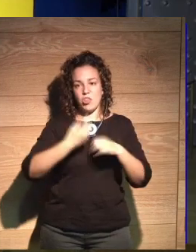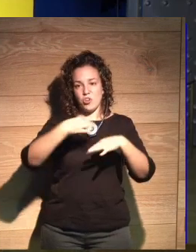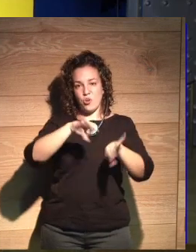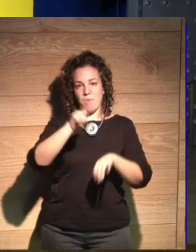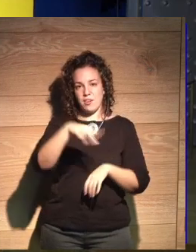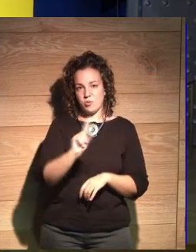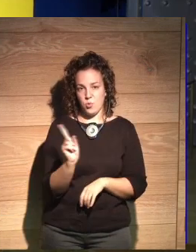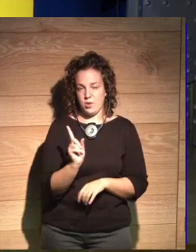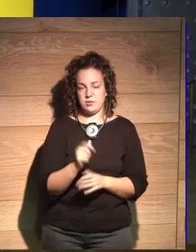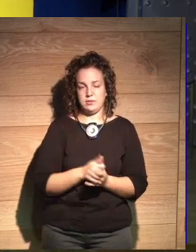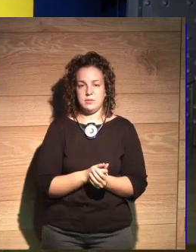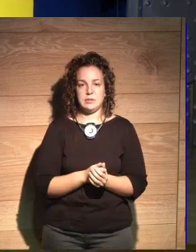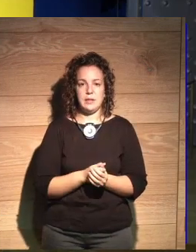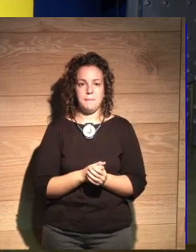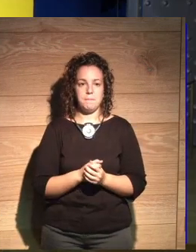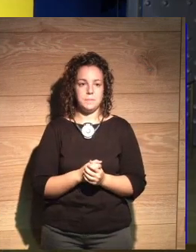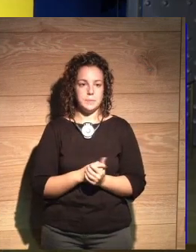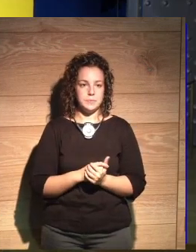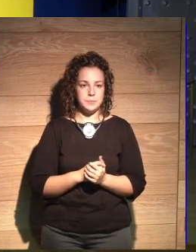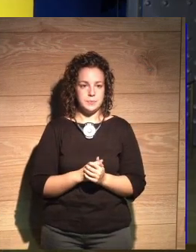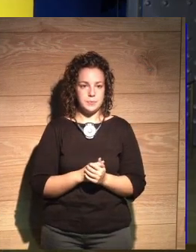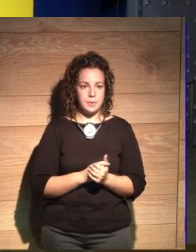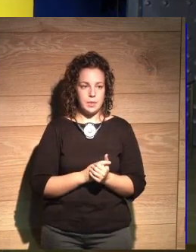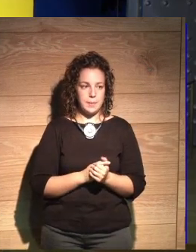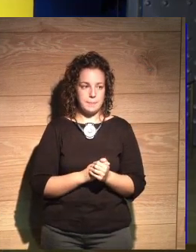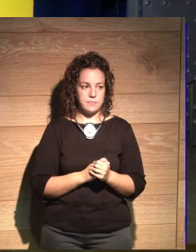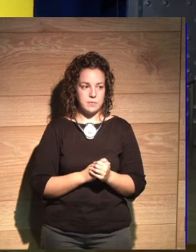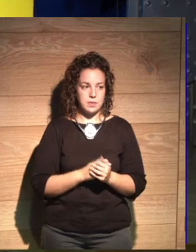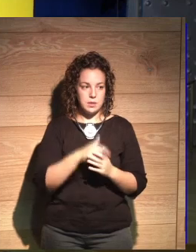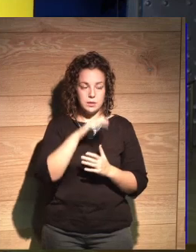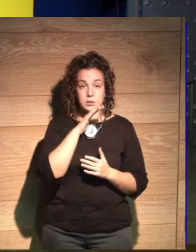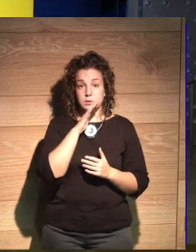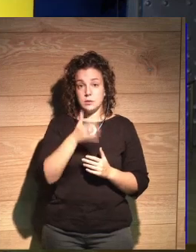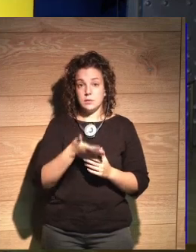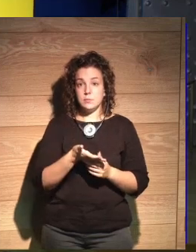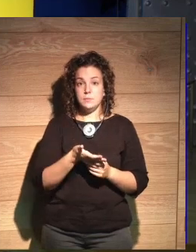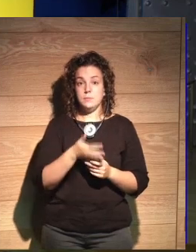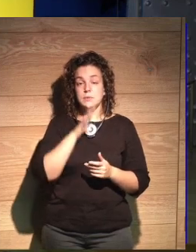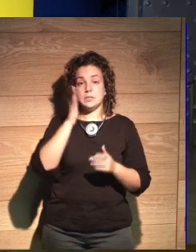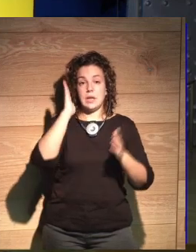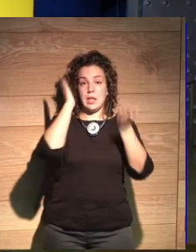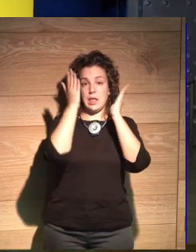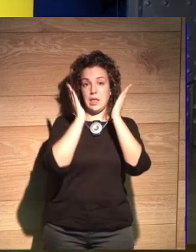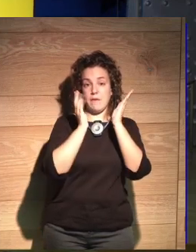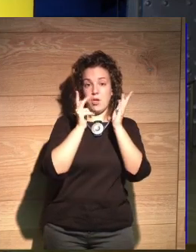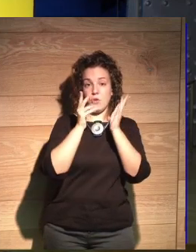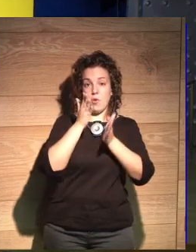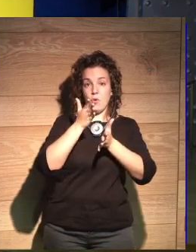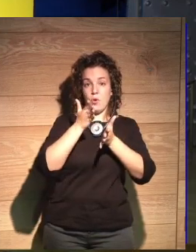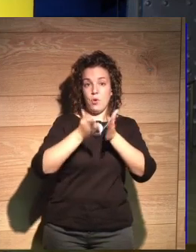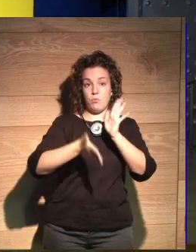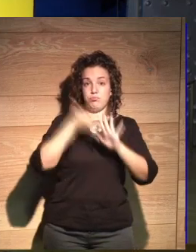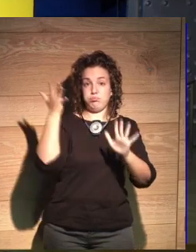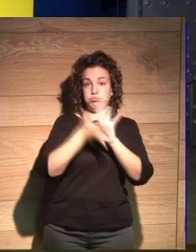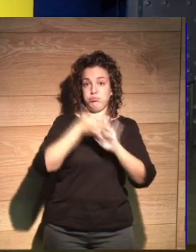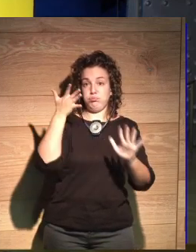of the starting gate and they run at constant speed all the way up to the finish line. In our current